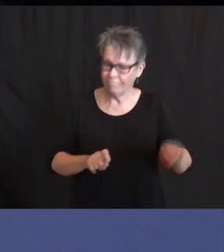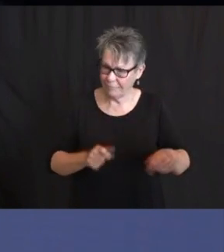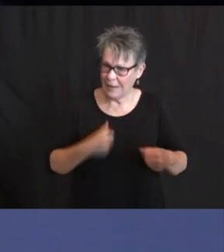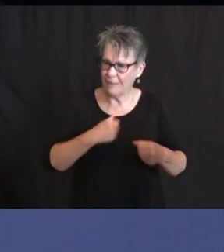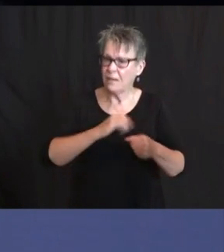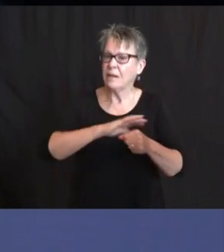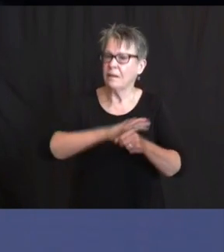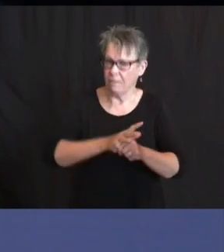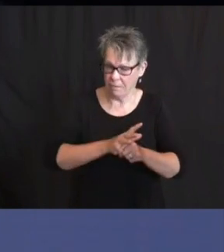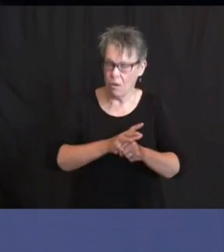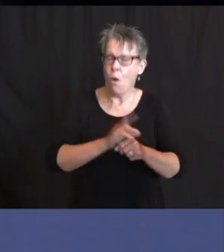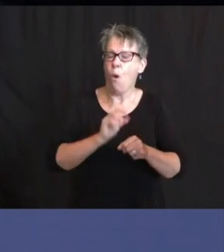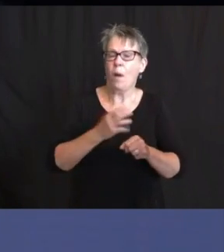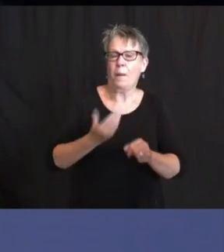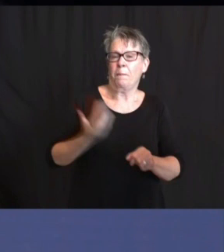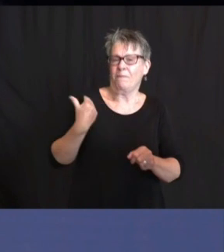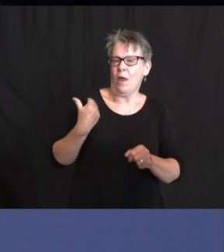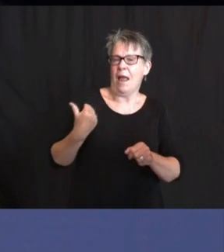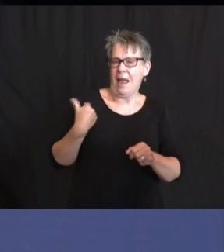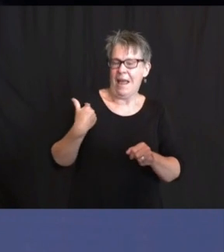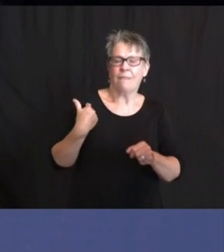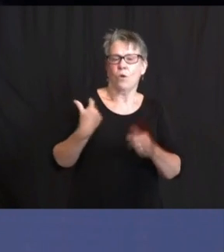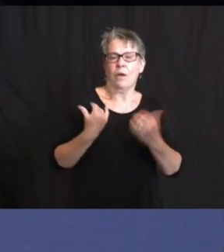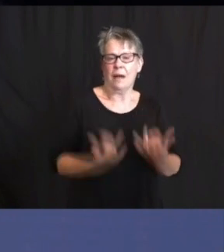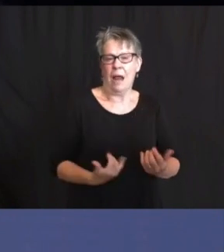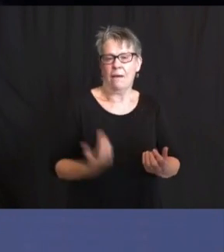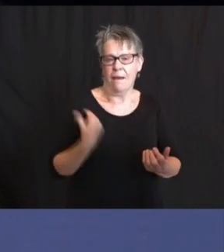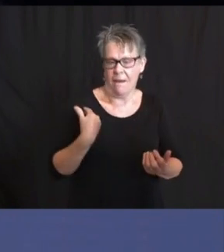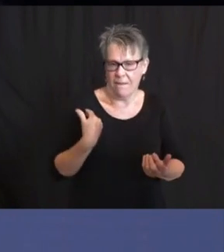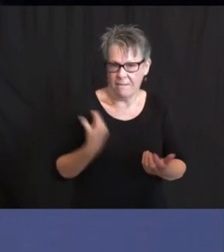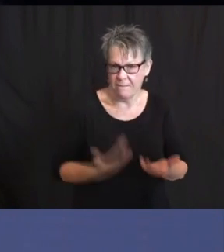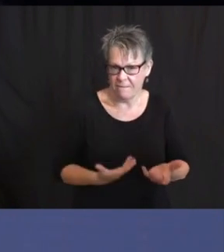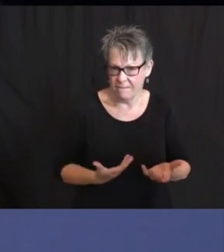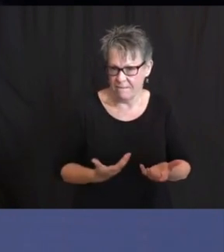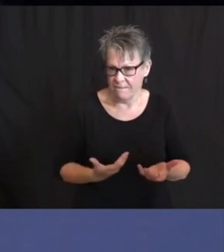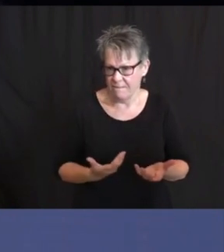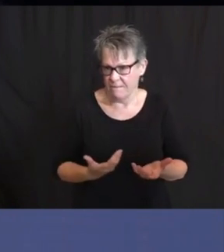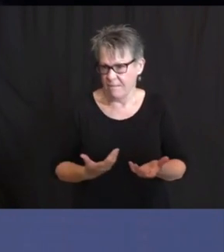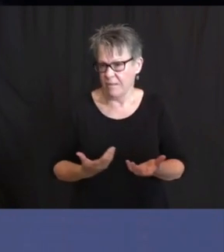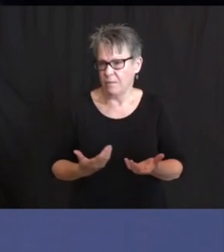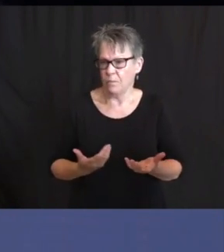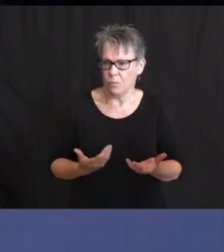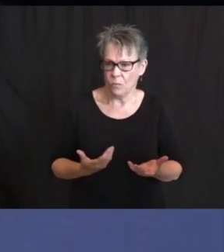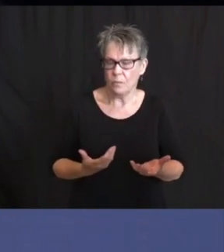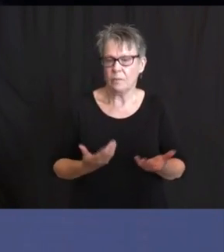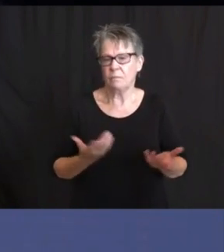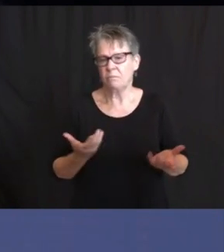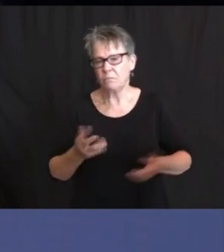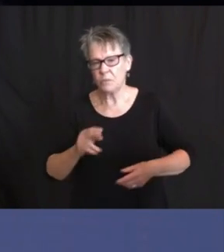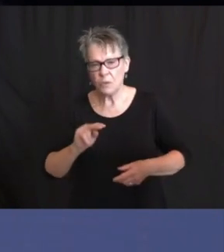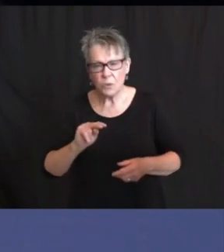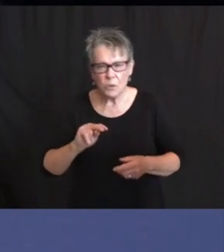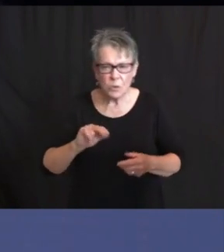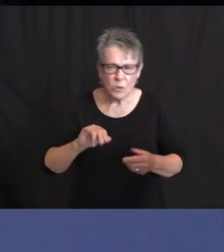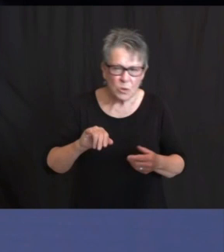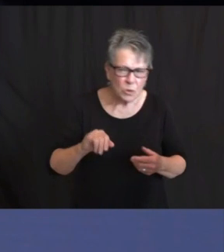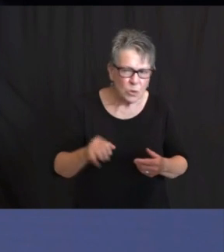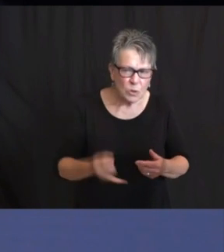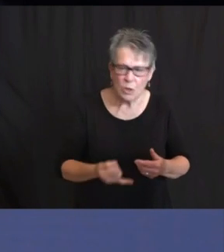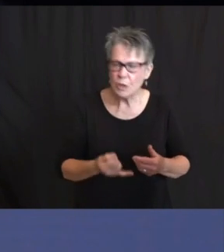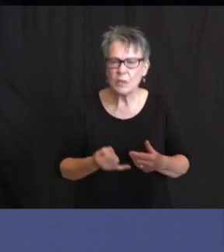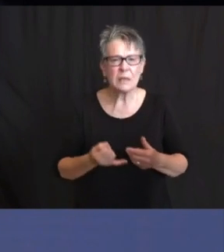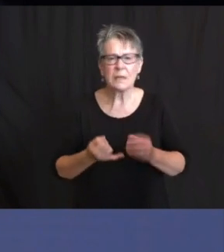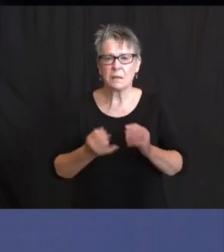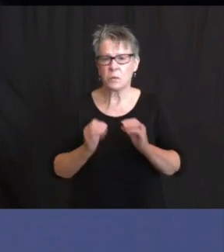positive, which suggests a recent exposure. In New Jersey, thankfully, there are no deaths